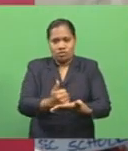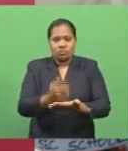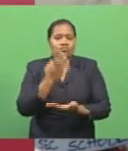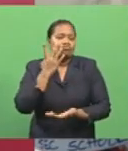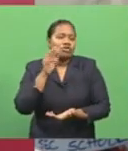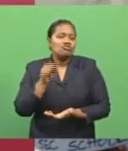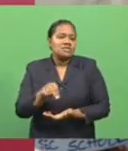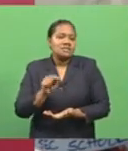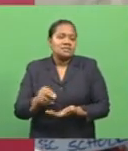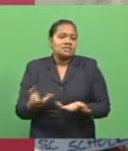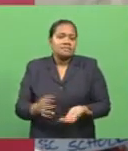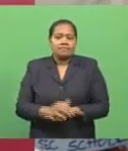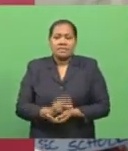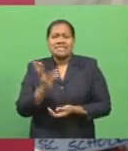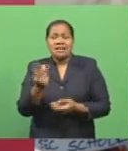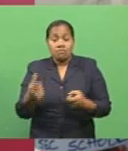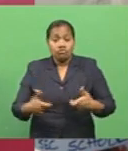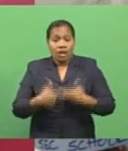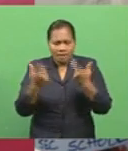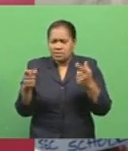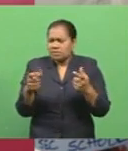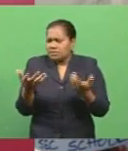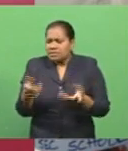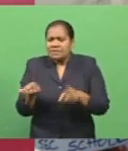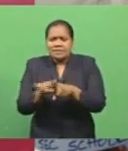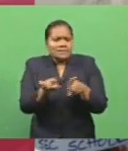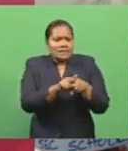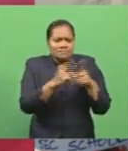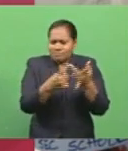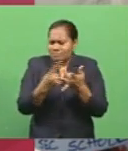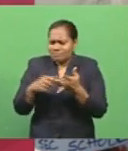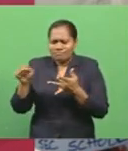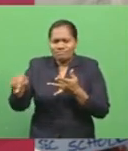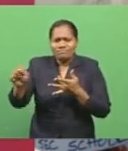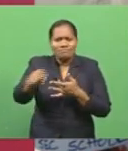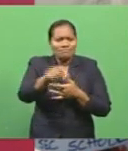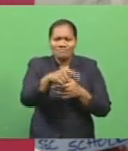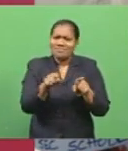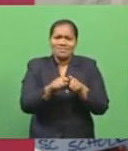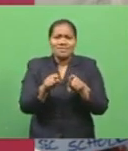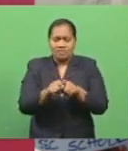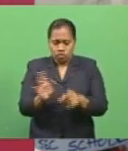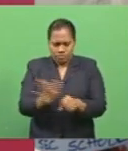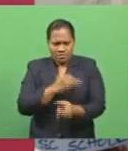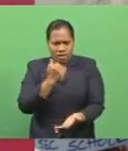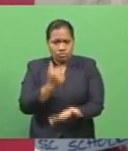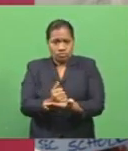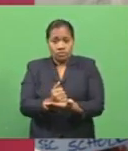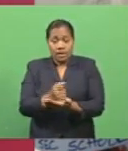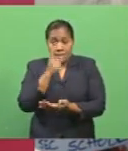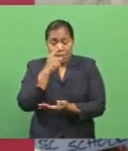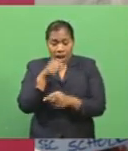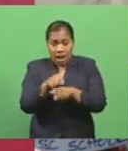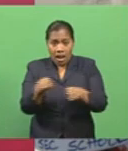of the challenges are much the same as everywhere else in terms of making sure that that people are tested, that people